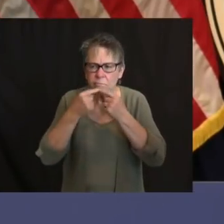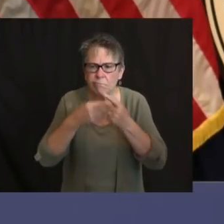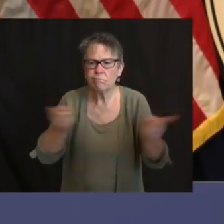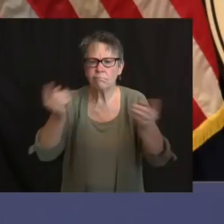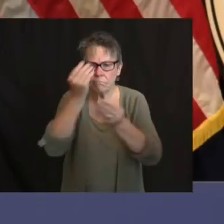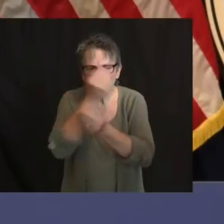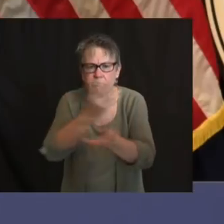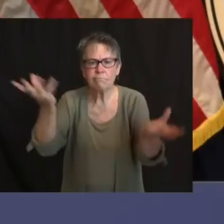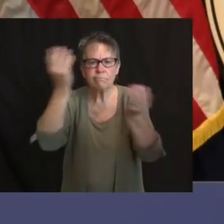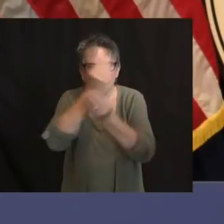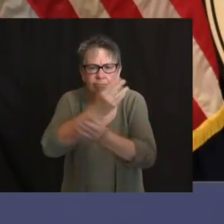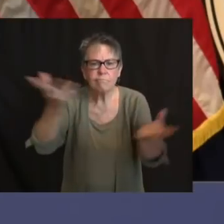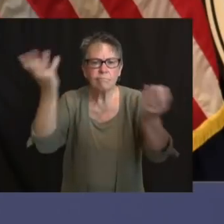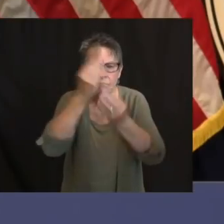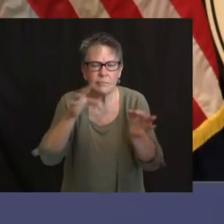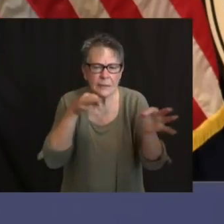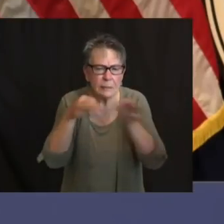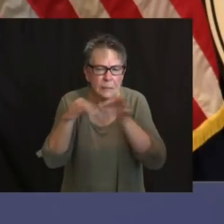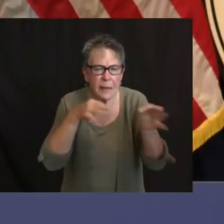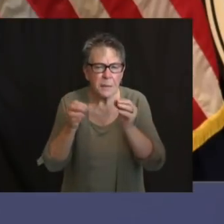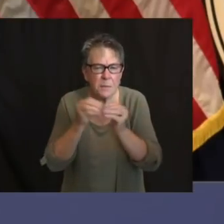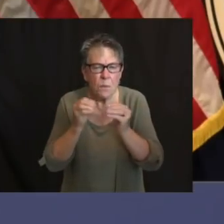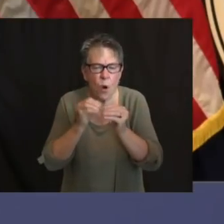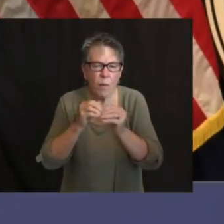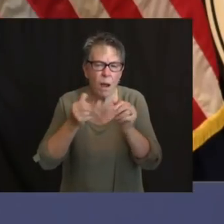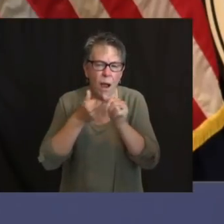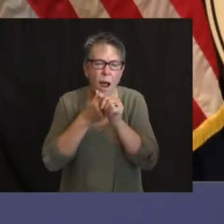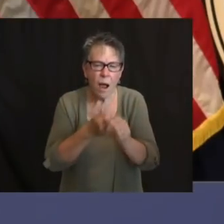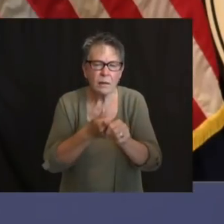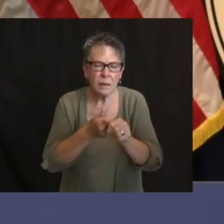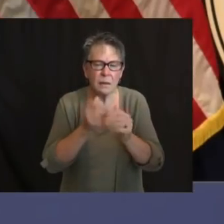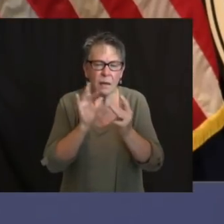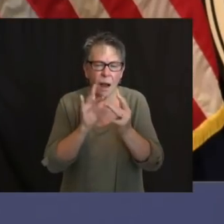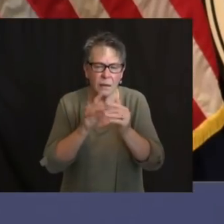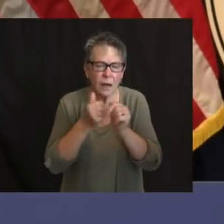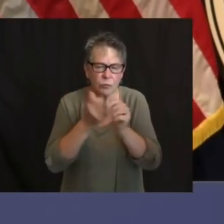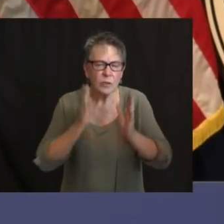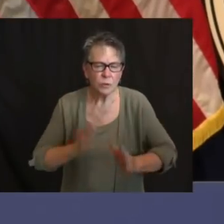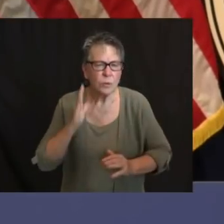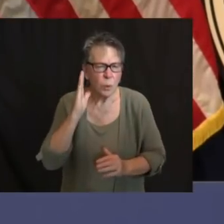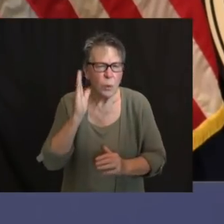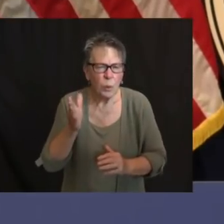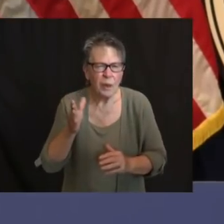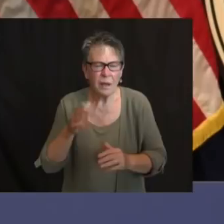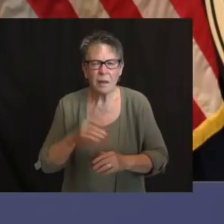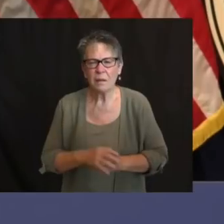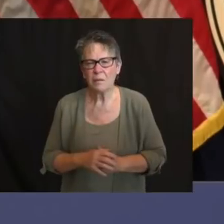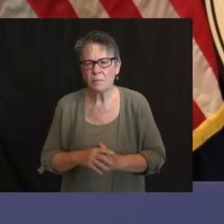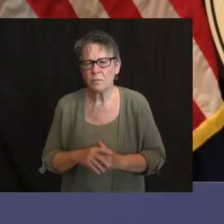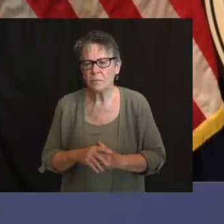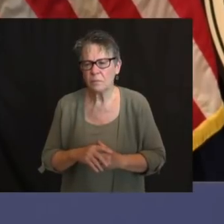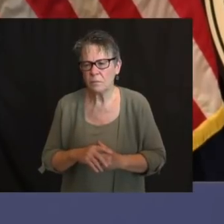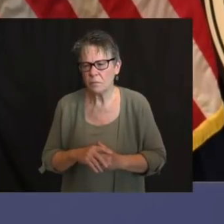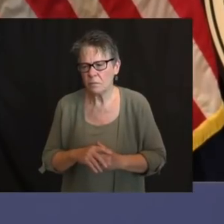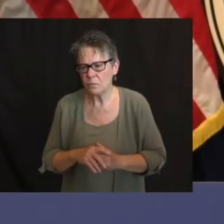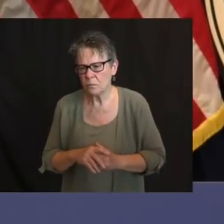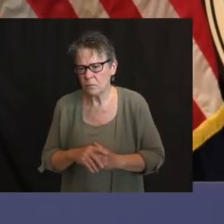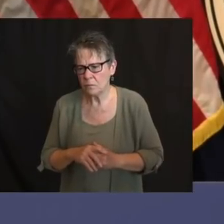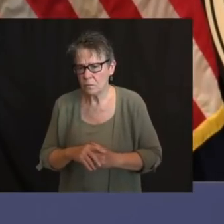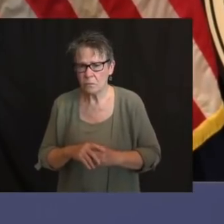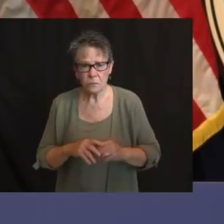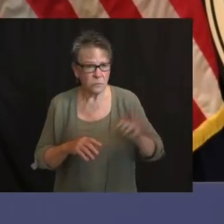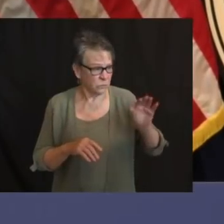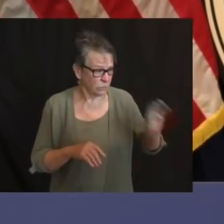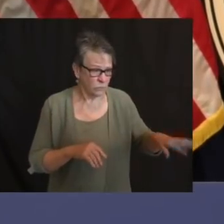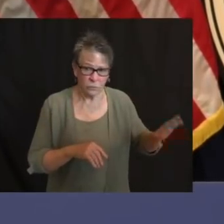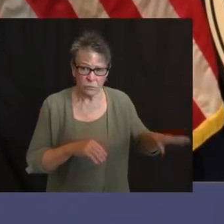relations campaign, be aggressive with that. Judy, anything you want to add to that? And then secondly, visitations. We're here, you and